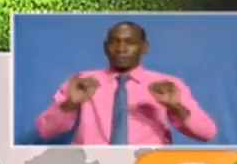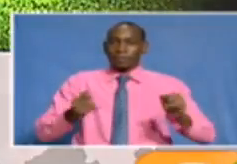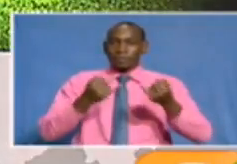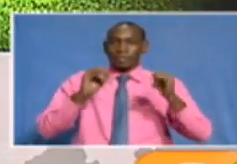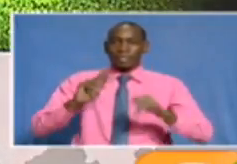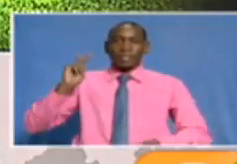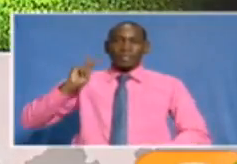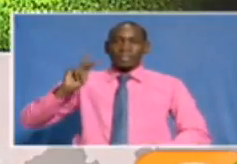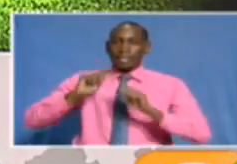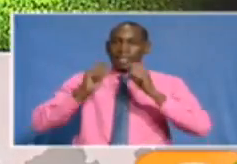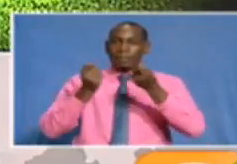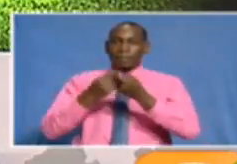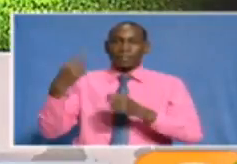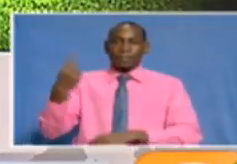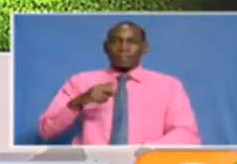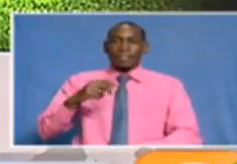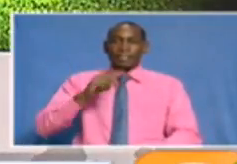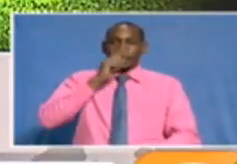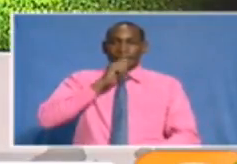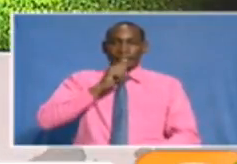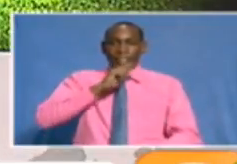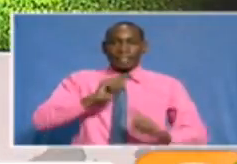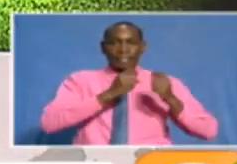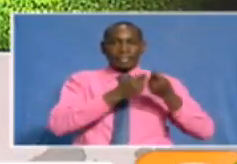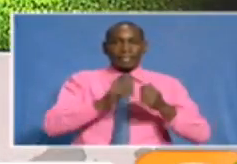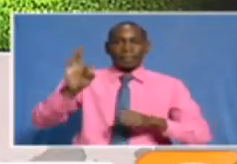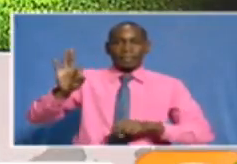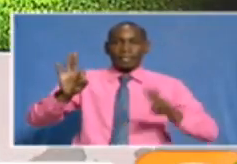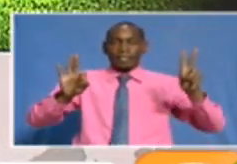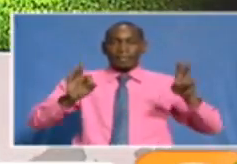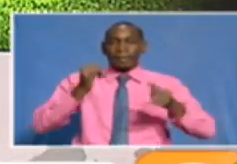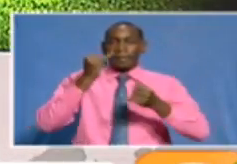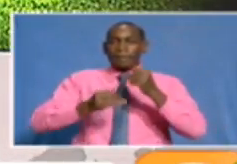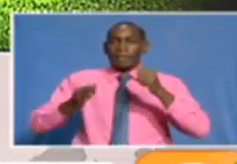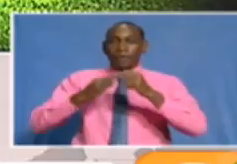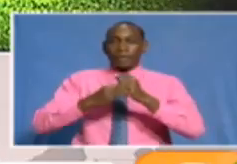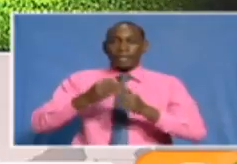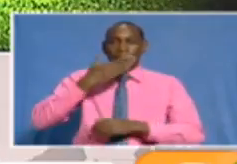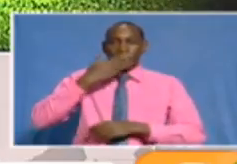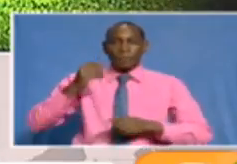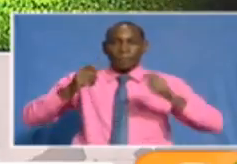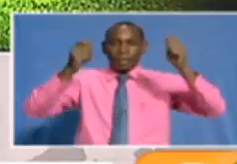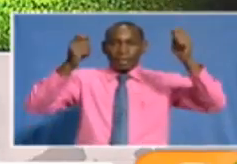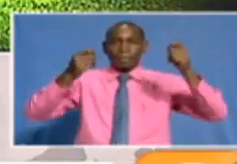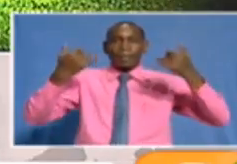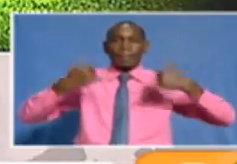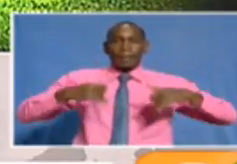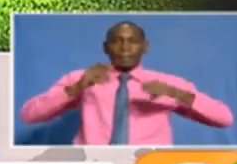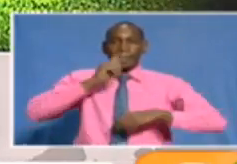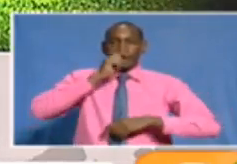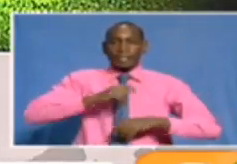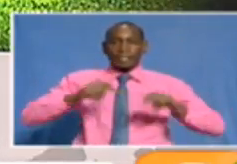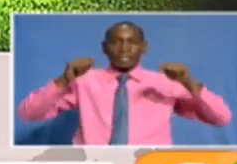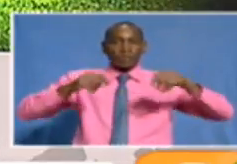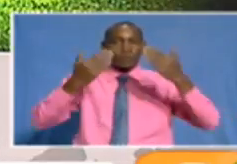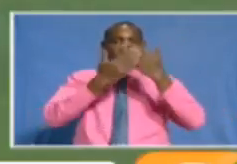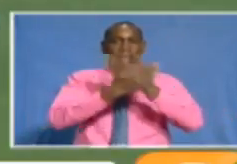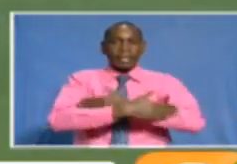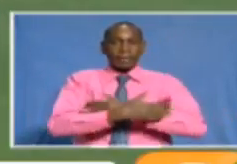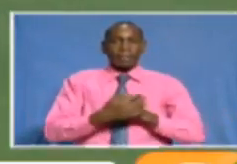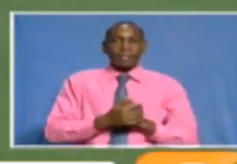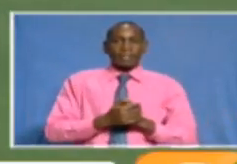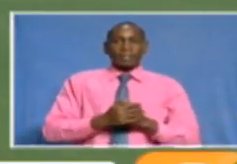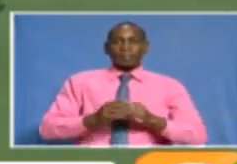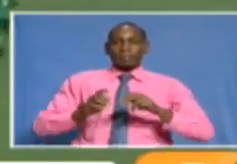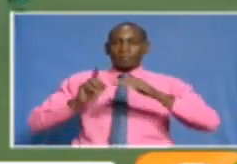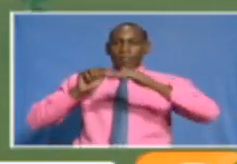Kariobangi Sharks edged out Yanga of Tanzania 3-2 in the quarterfinals of the Super Cup played in Dar es Salaam, Tanzania this evening. Duke Abuya